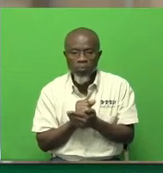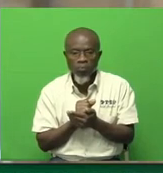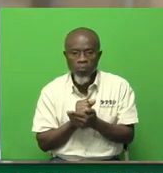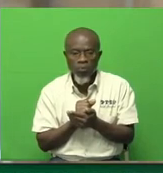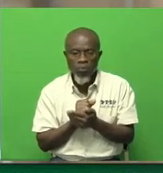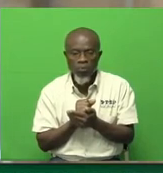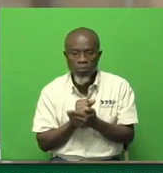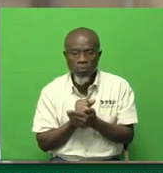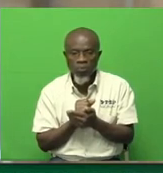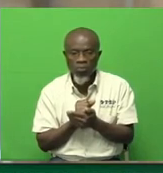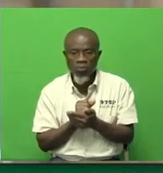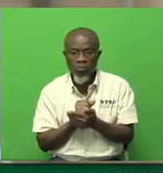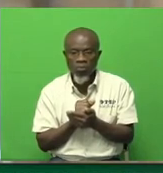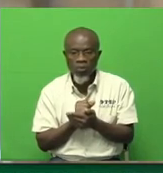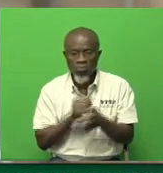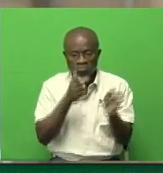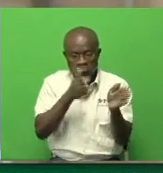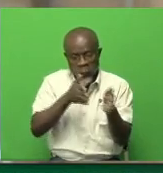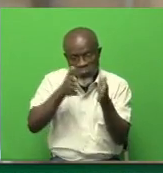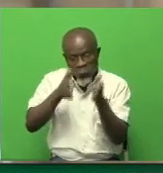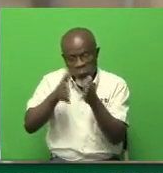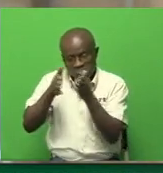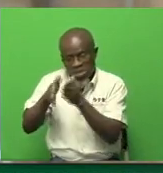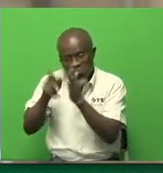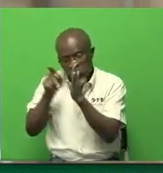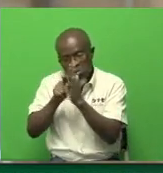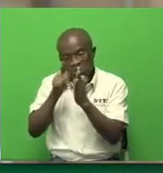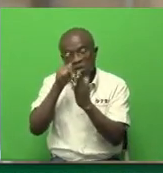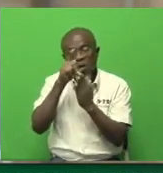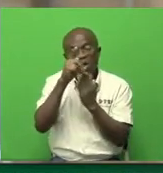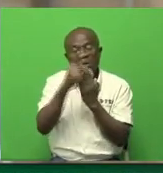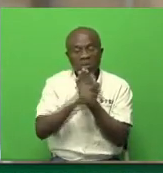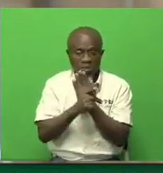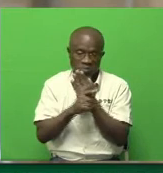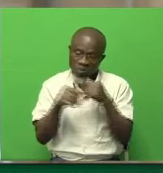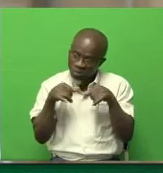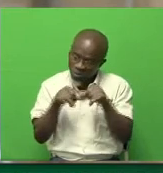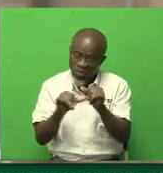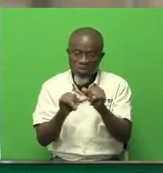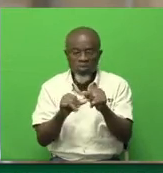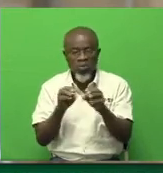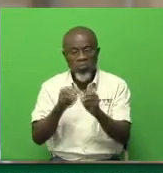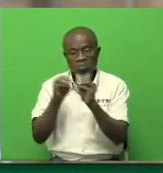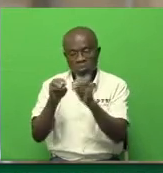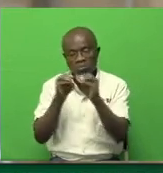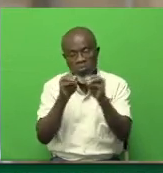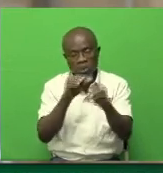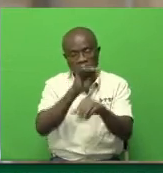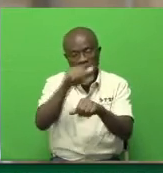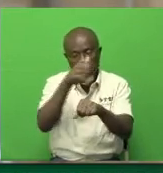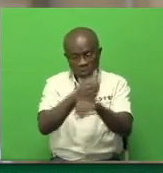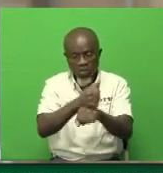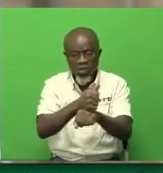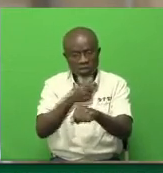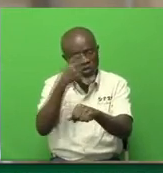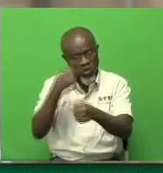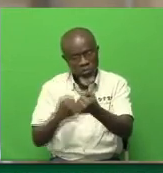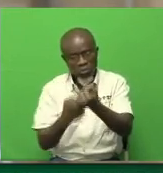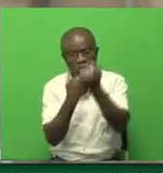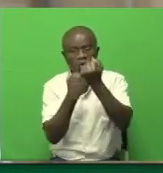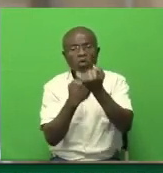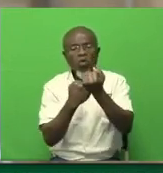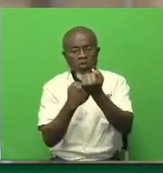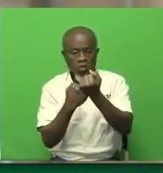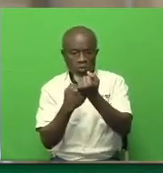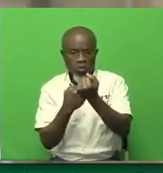plans and programs are being put in place wise we seek to transform the water and sewage Authority a number of communities on both sides of